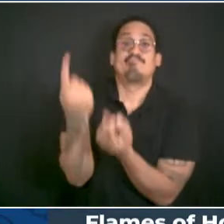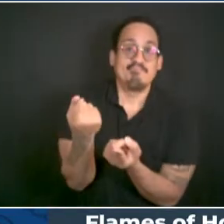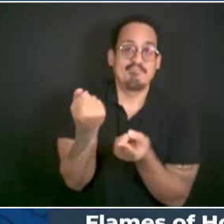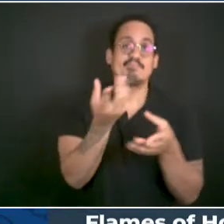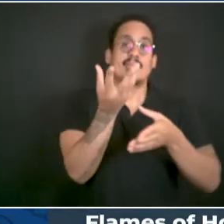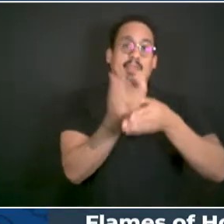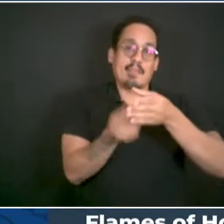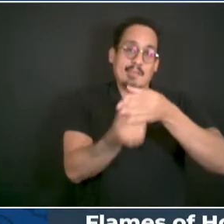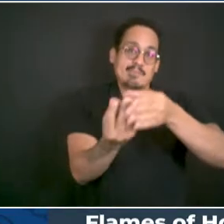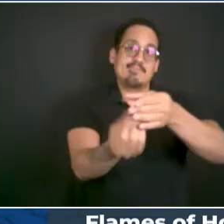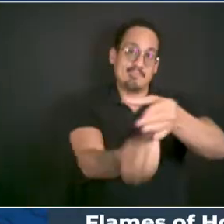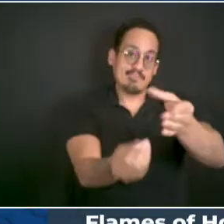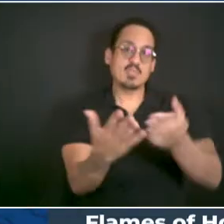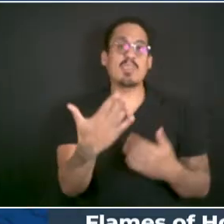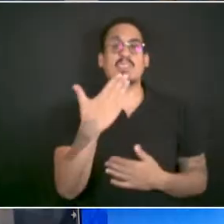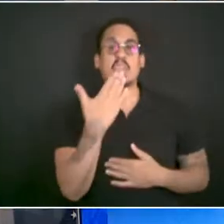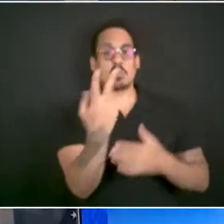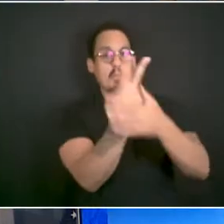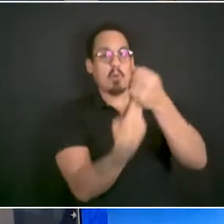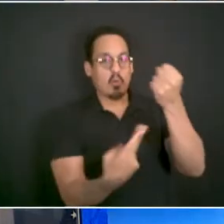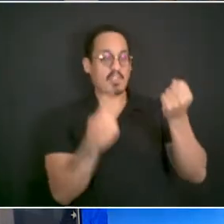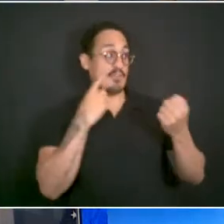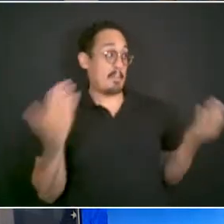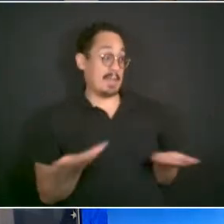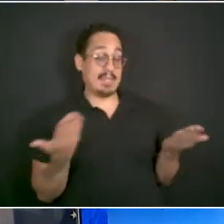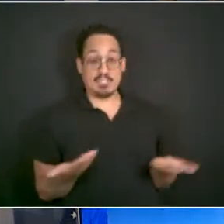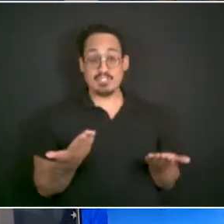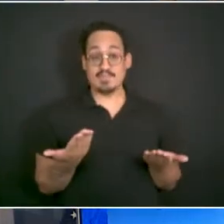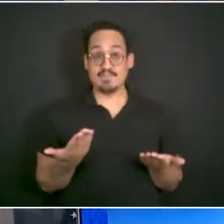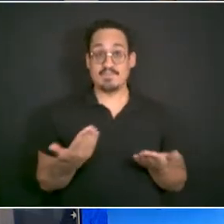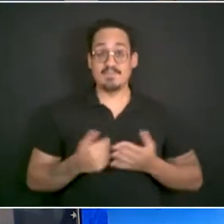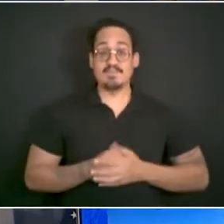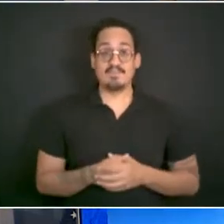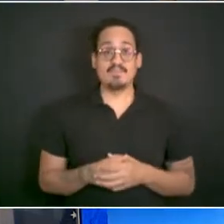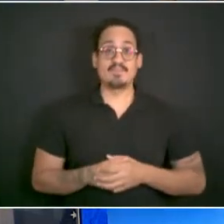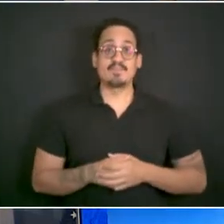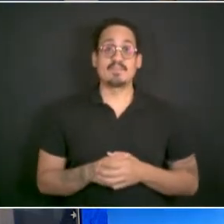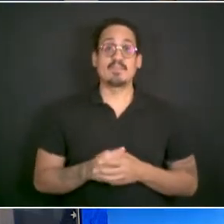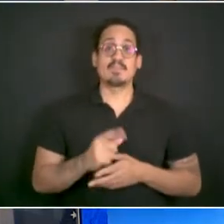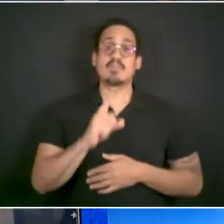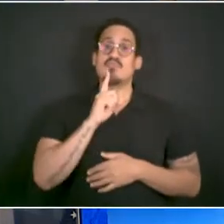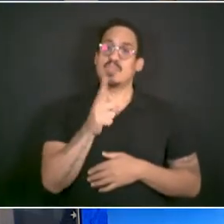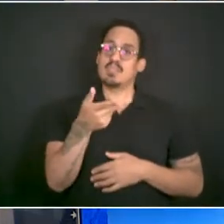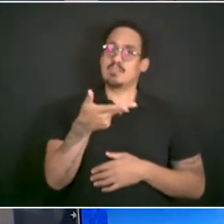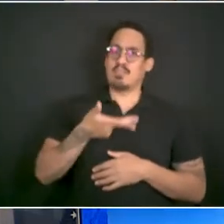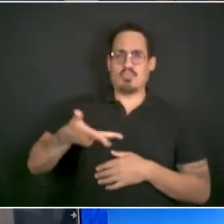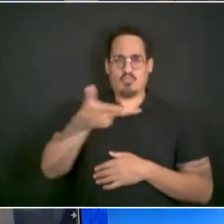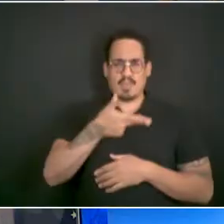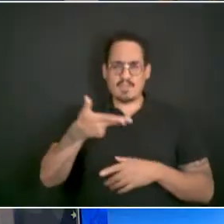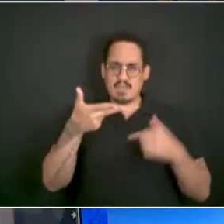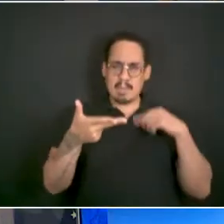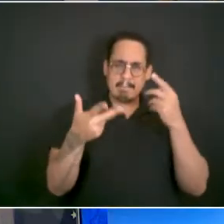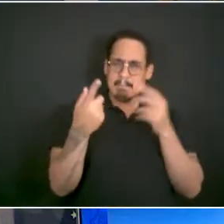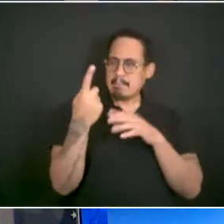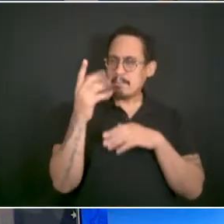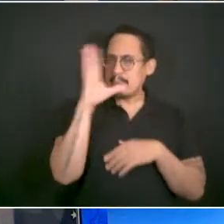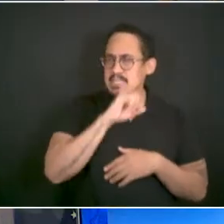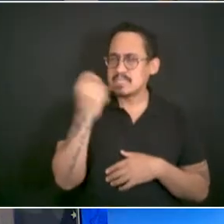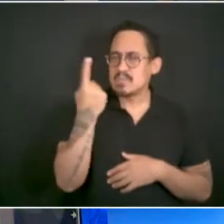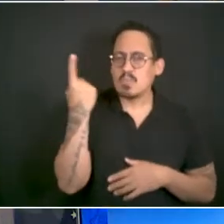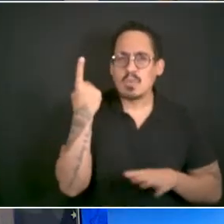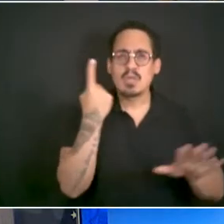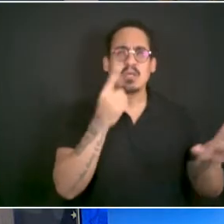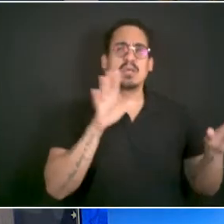and Councilman as well, or three of you. Who am I missing? Am I missing anyone? Carr, yeah, no Carr, I got